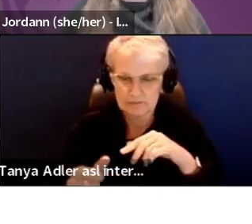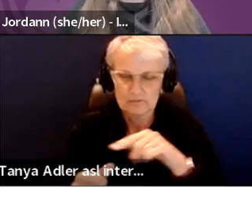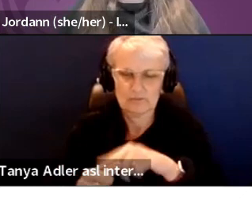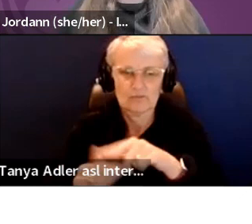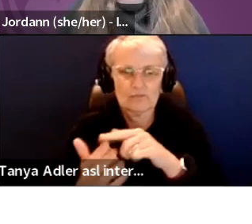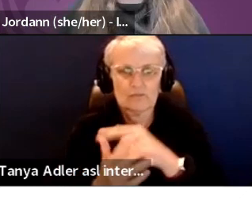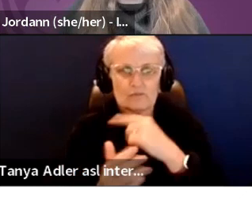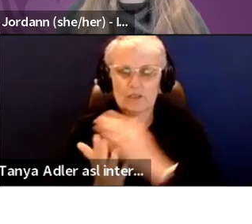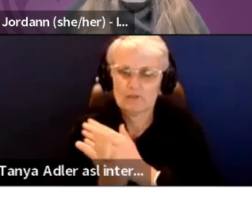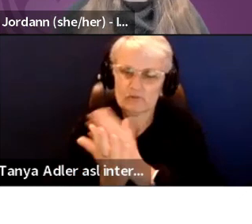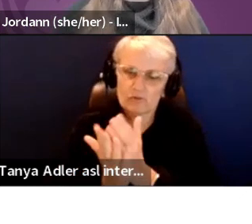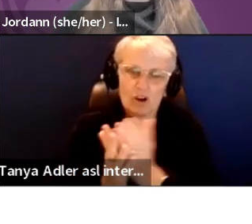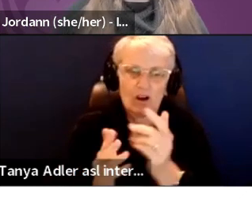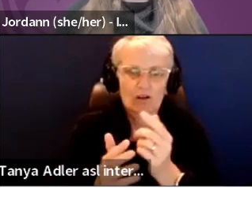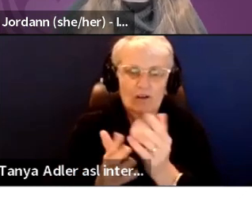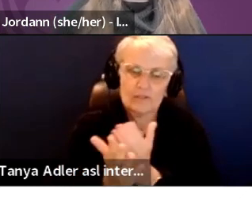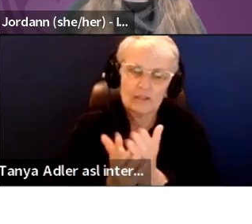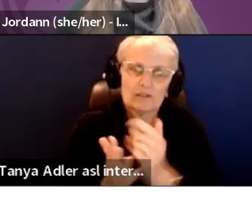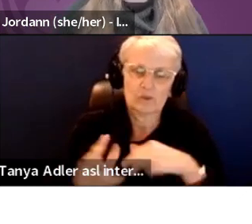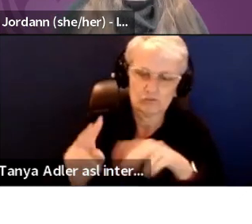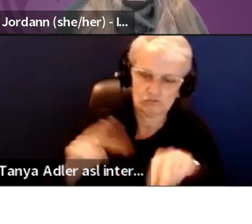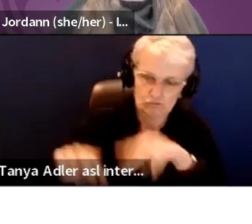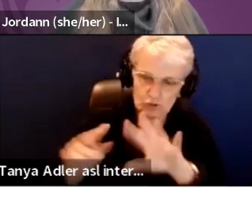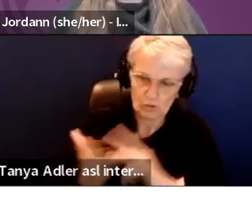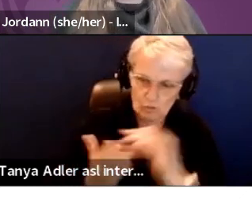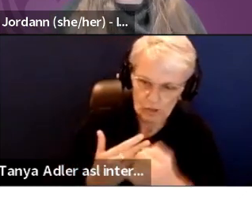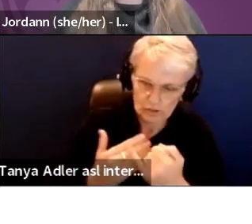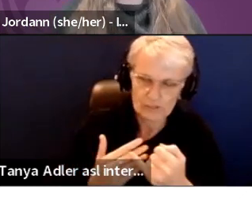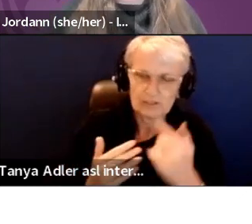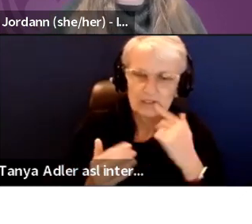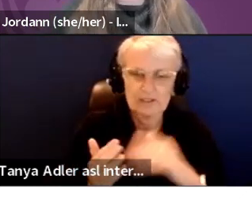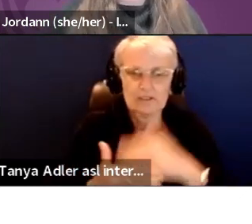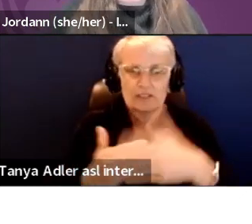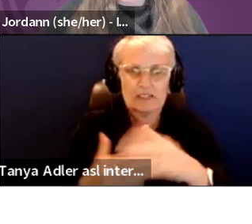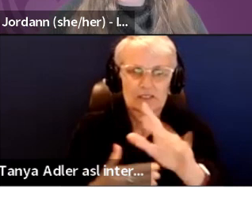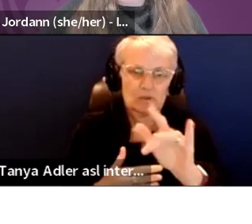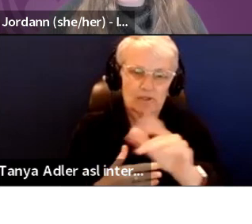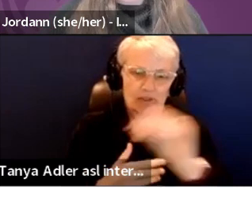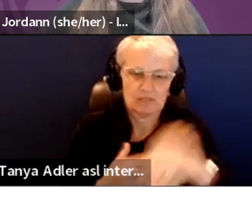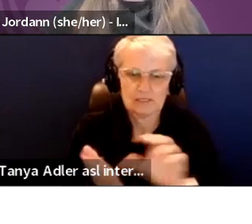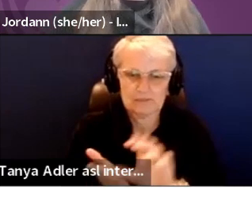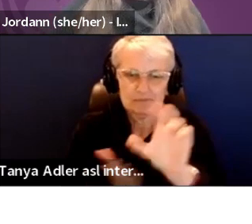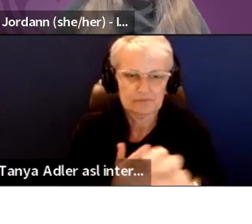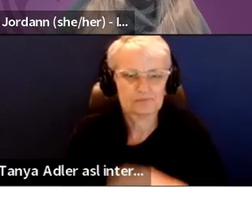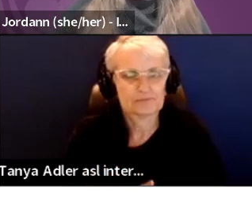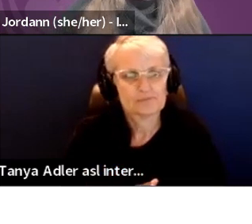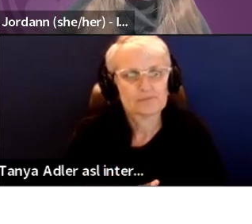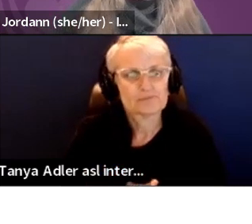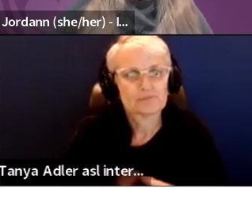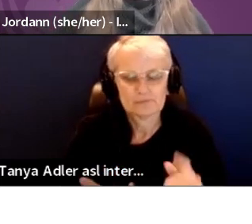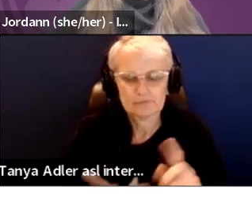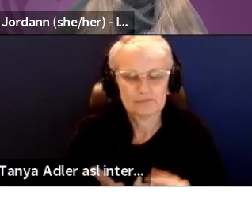get you to the halfway mark, and then we can evaluate your project and you would receive the next 25%. The